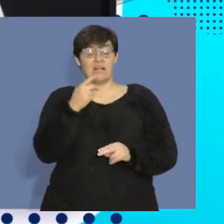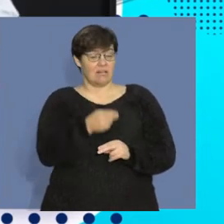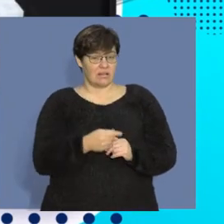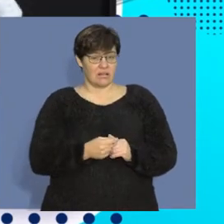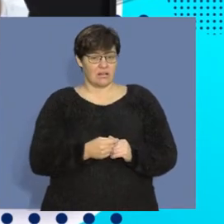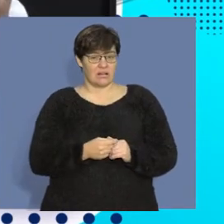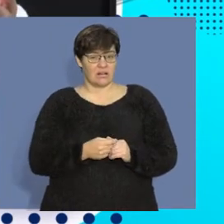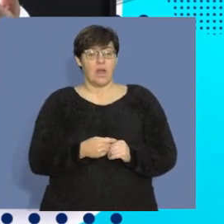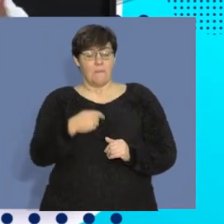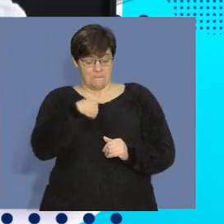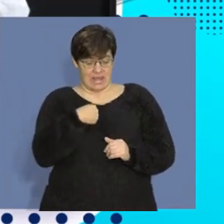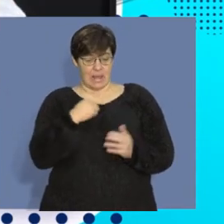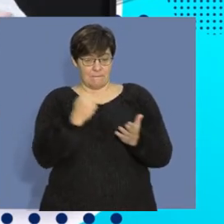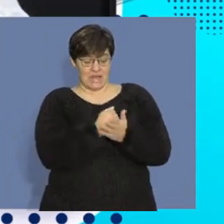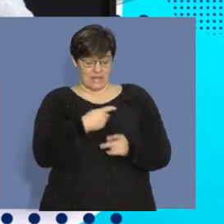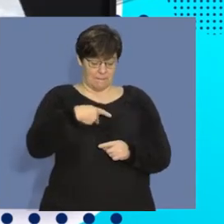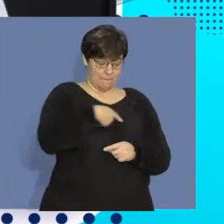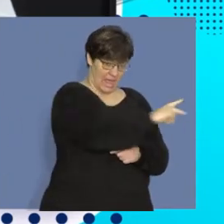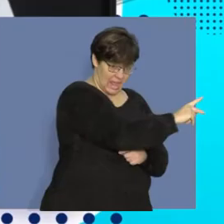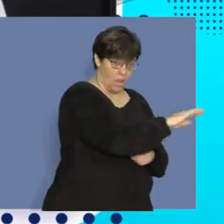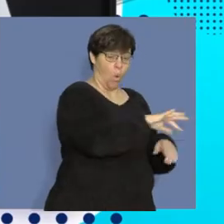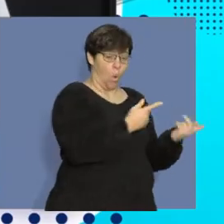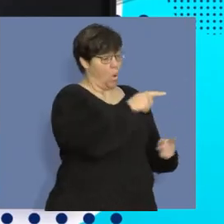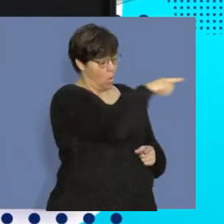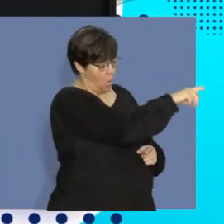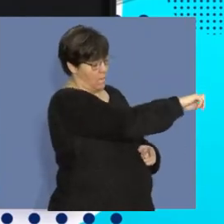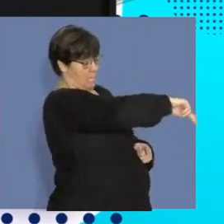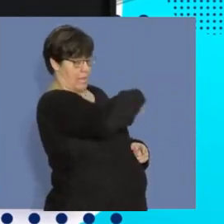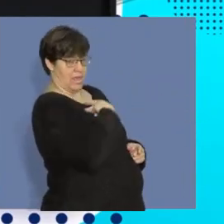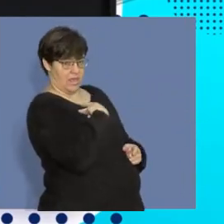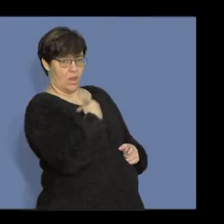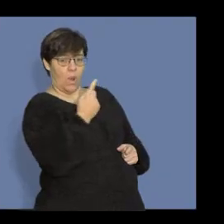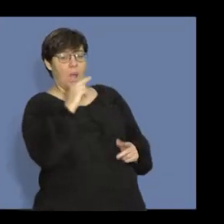either owed to SARS or SARS owes us.